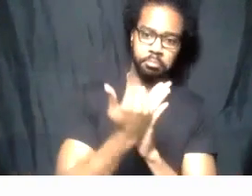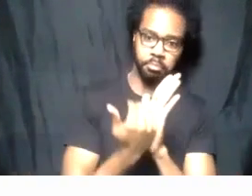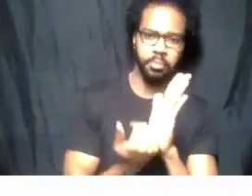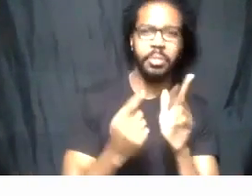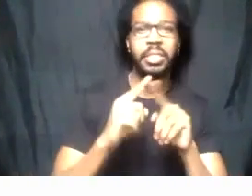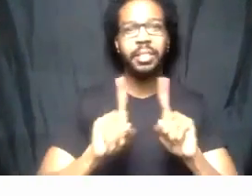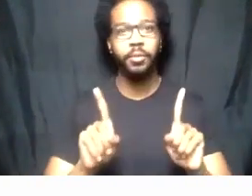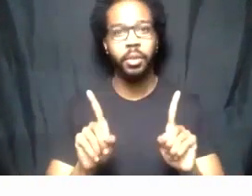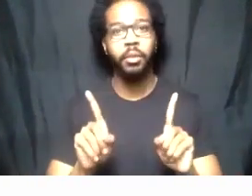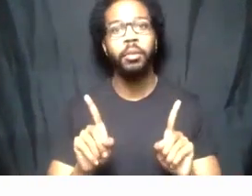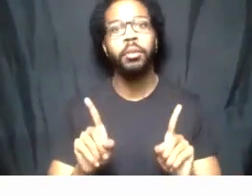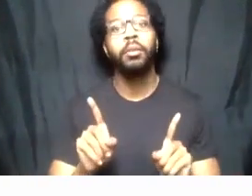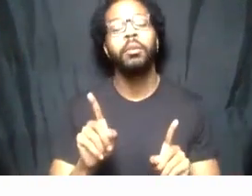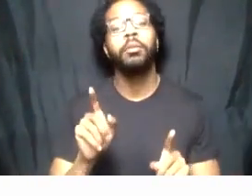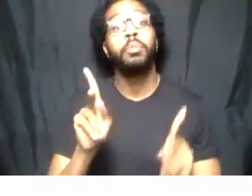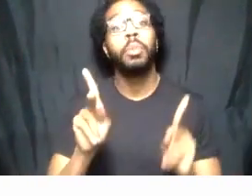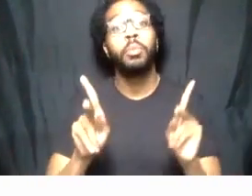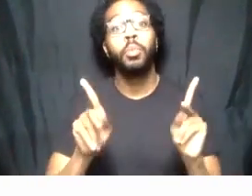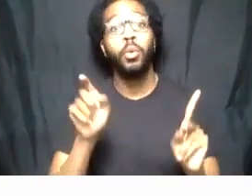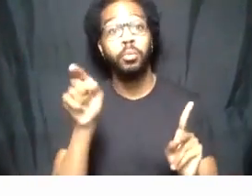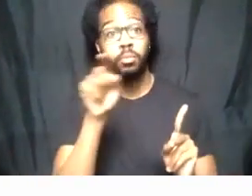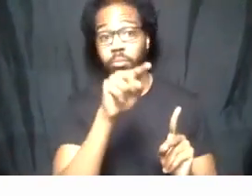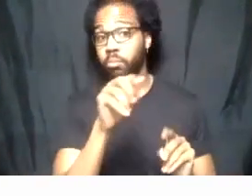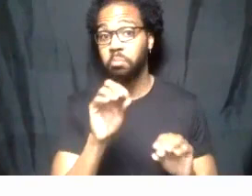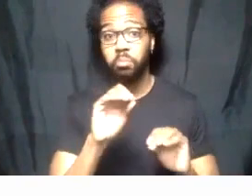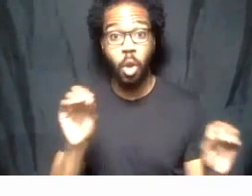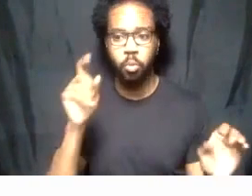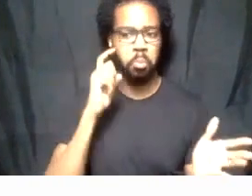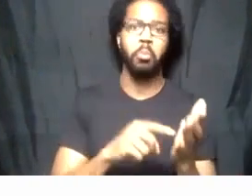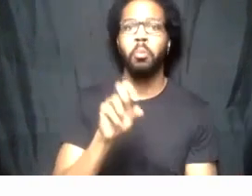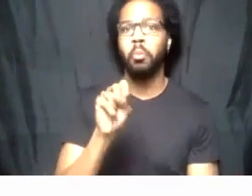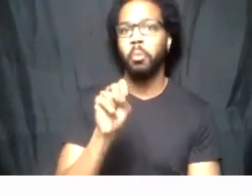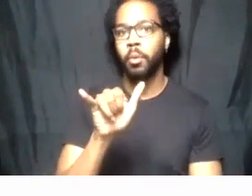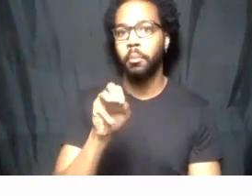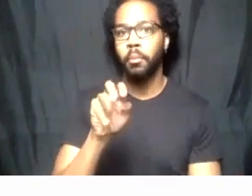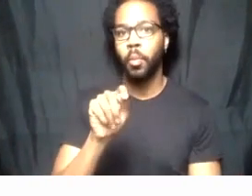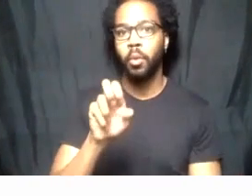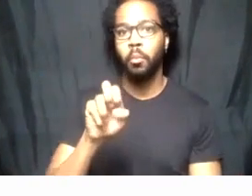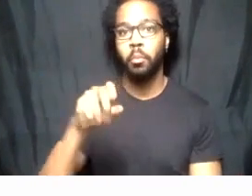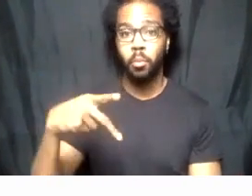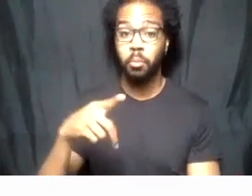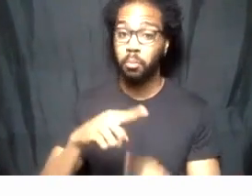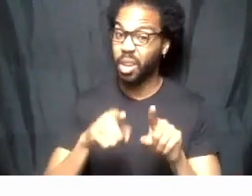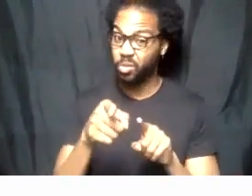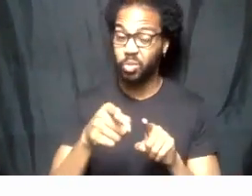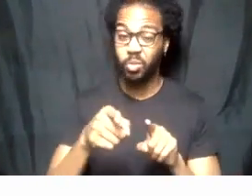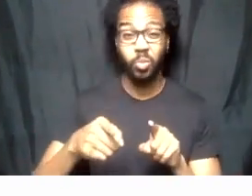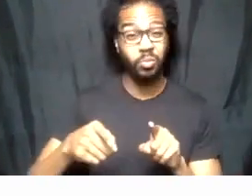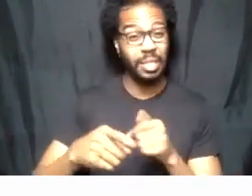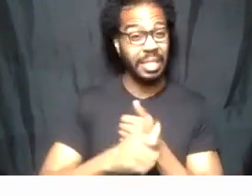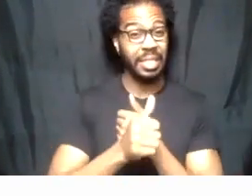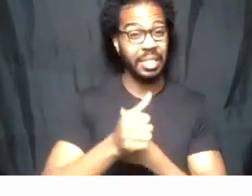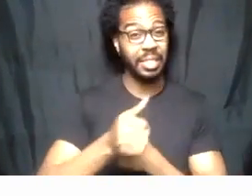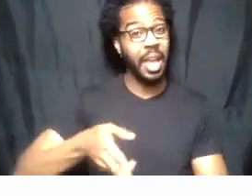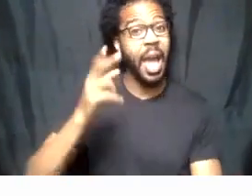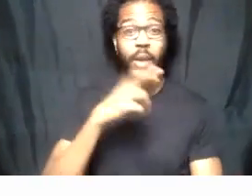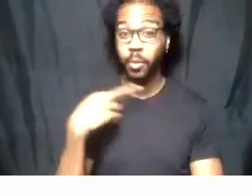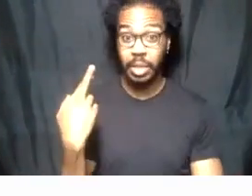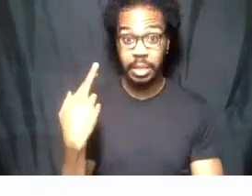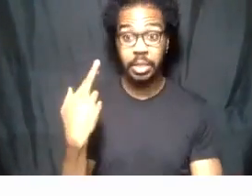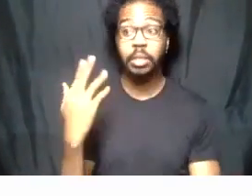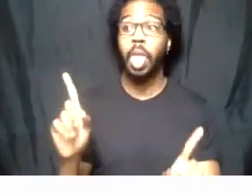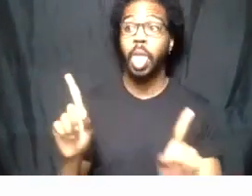people without symptoms who were at high risk and had had a contact with someone who had